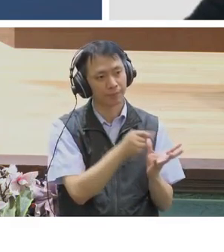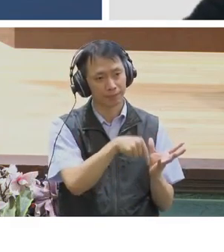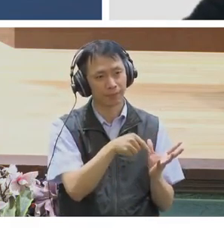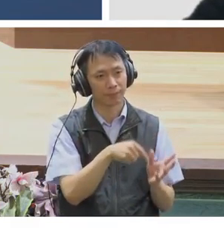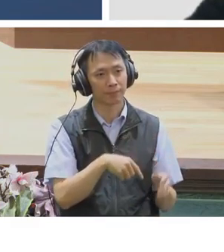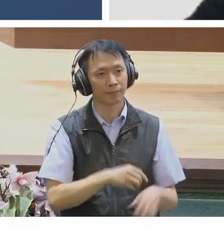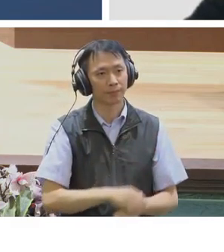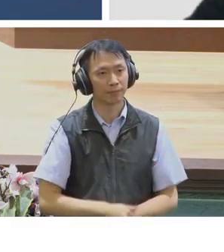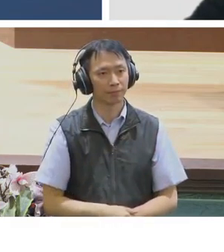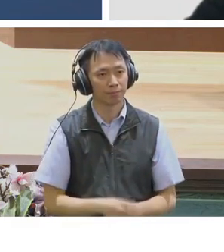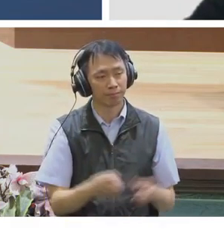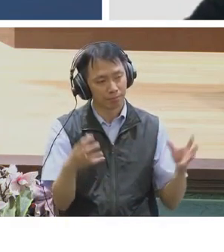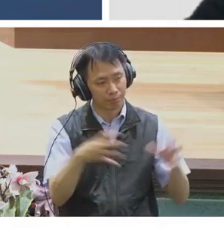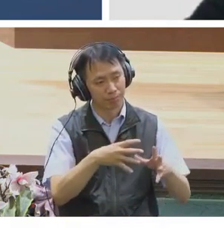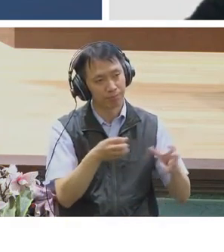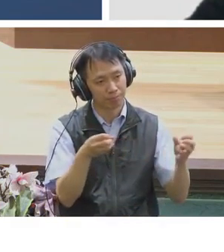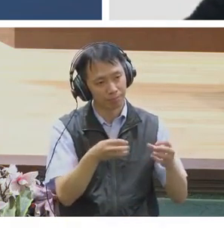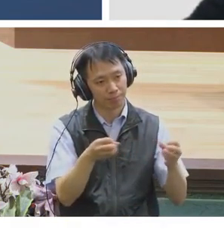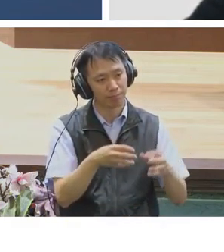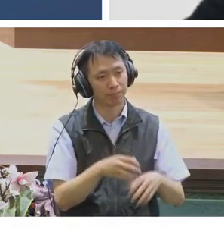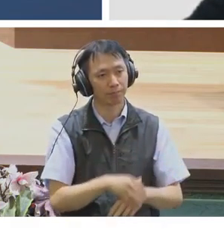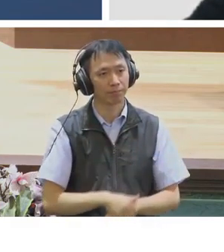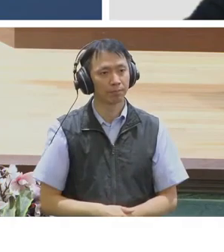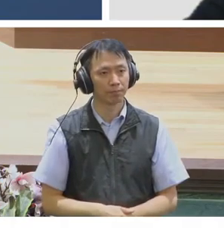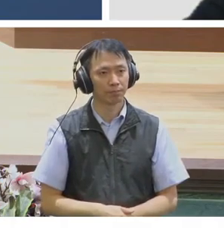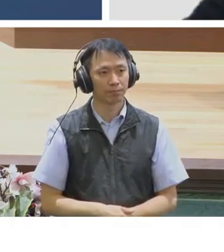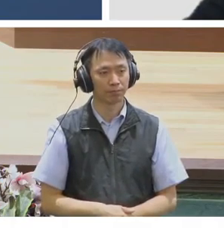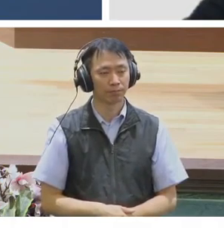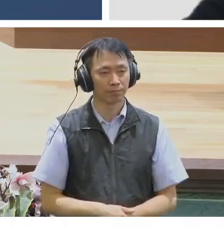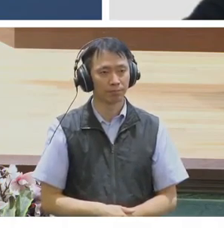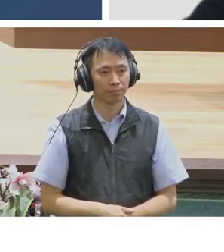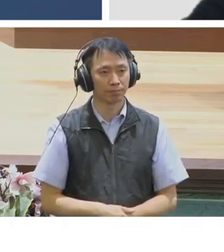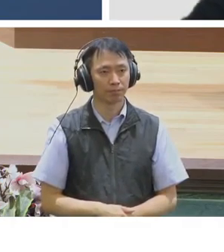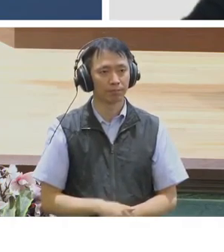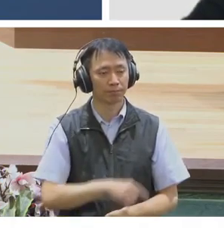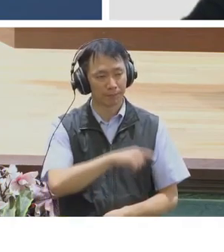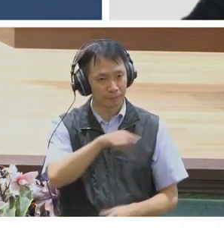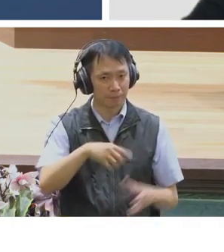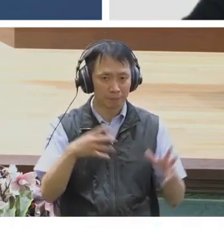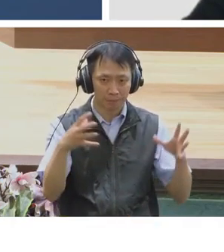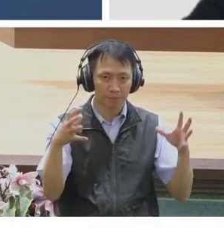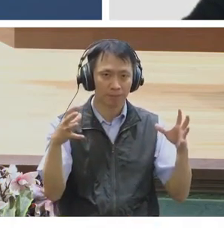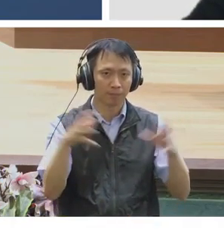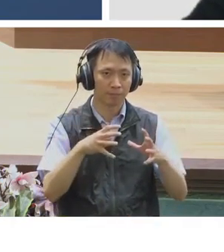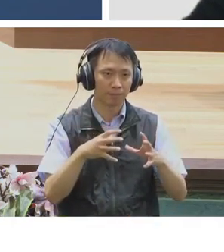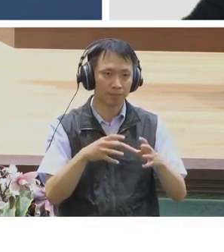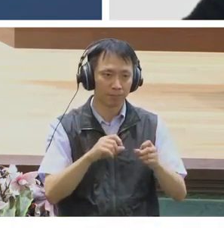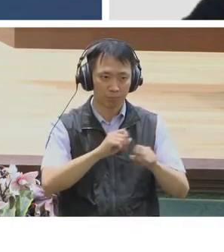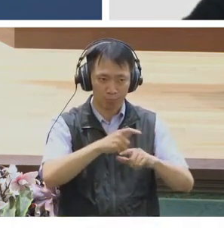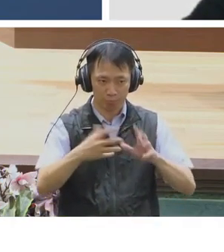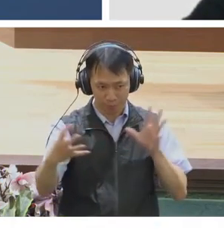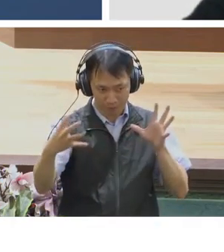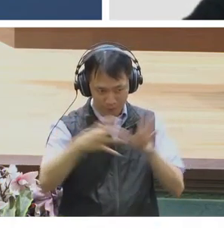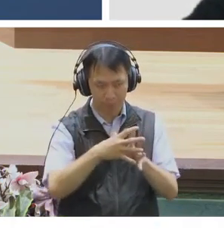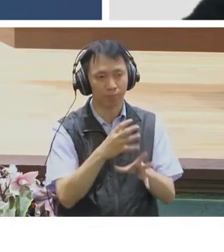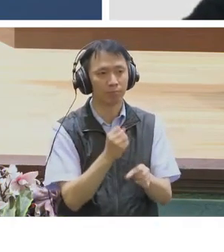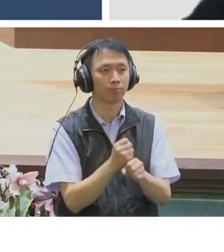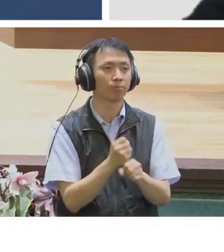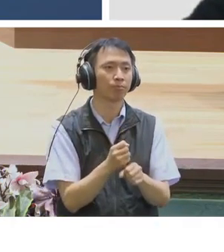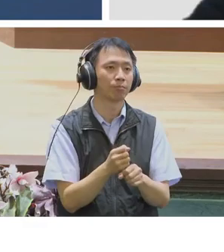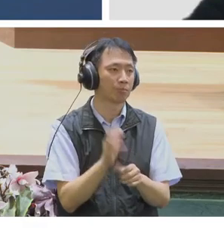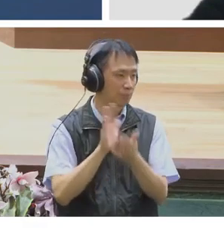have different discussions we can bring. We try to synthesize as much as we could, but there's just so much more. Julie, would you like to